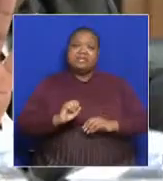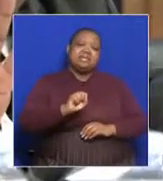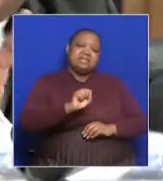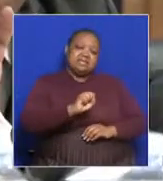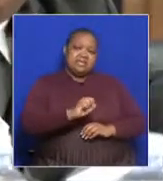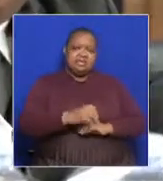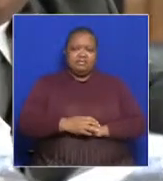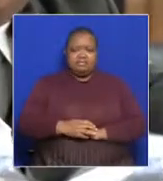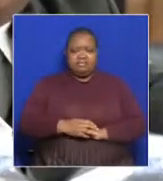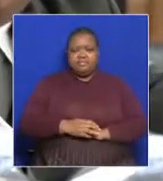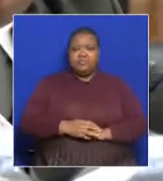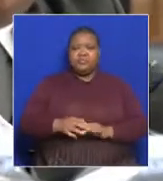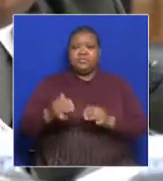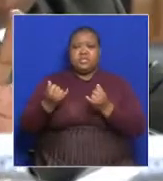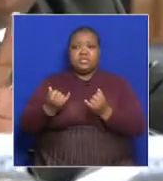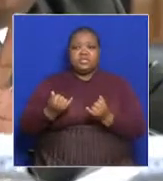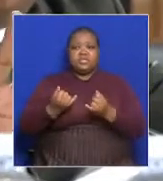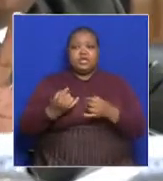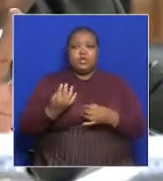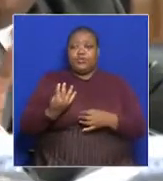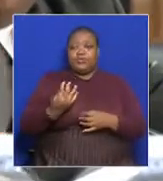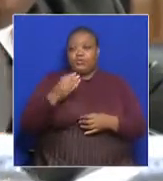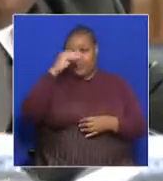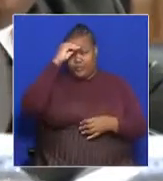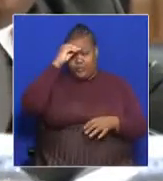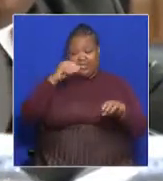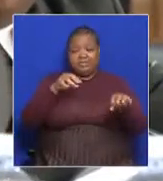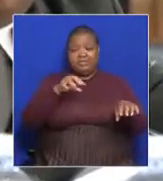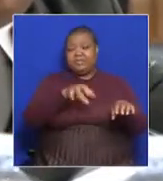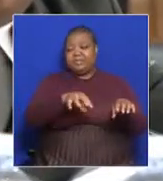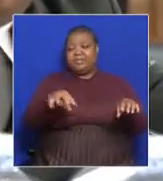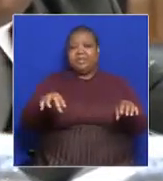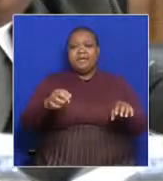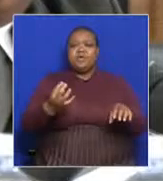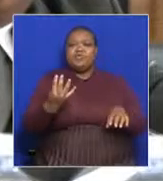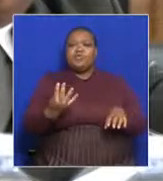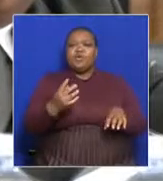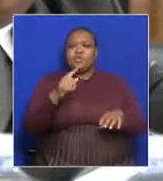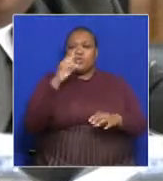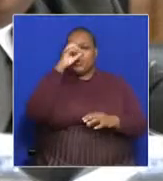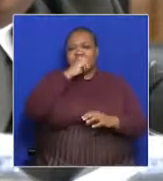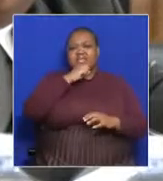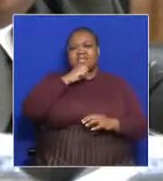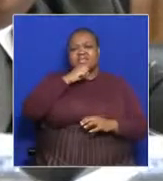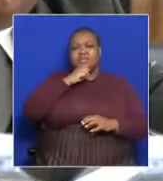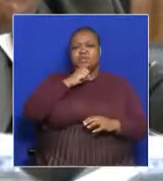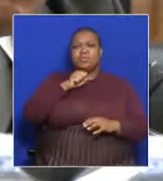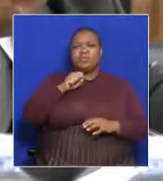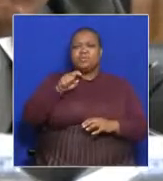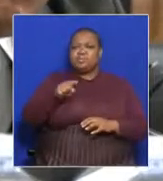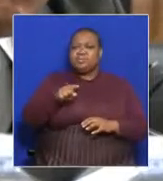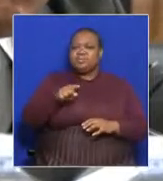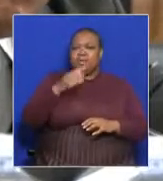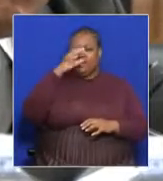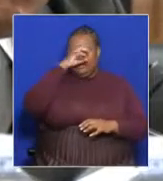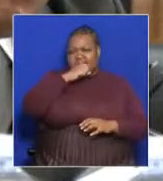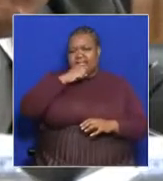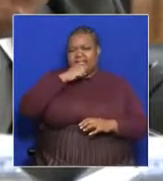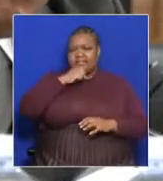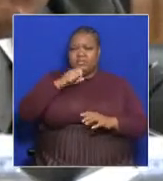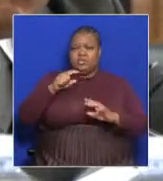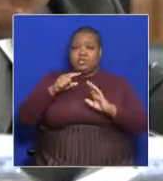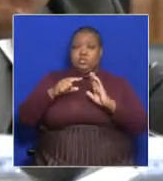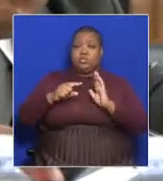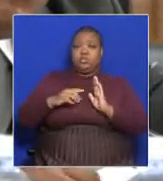talking 4, and in respect of all 4, you simply made an assumption, and you've incorrectly stated it as a